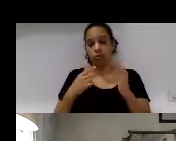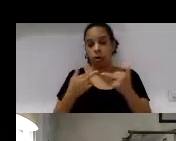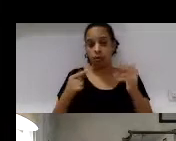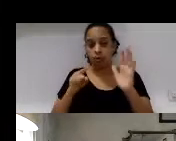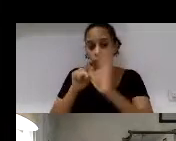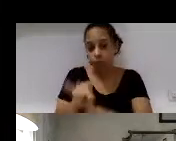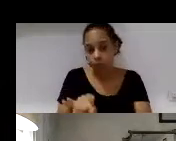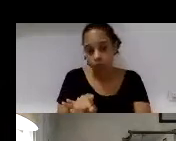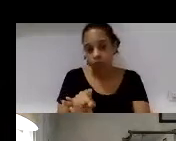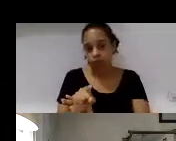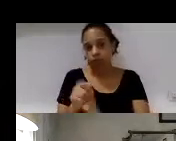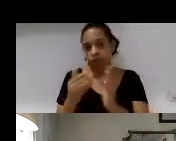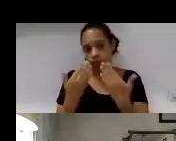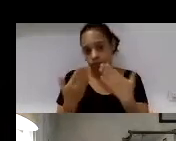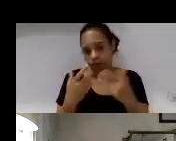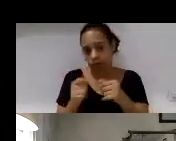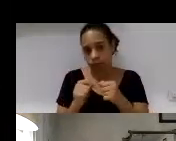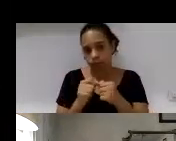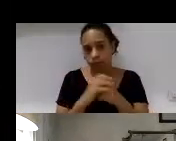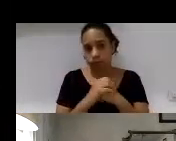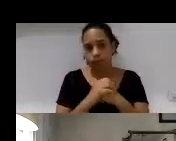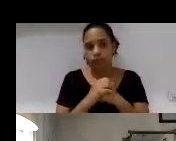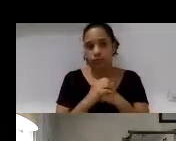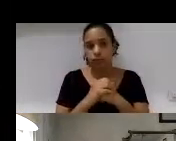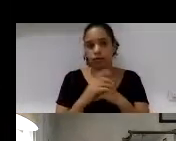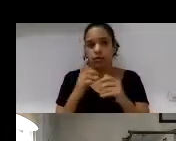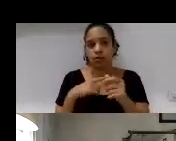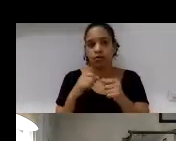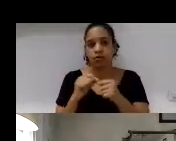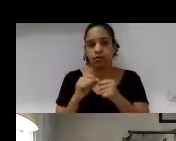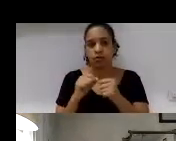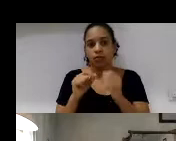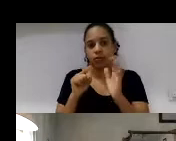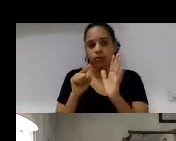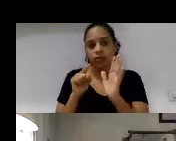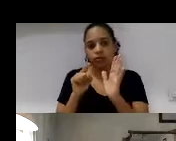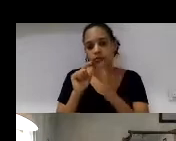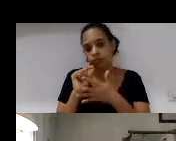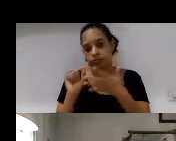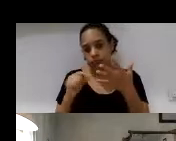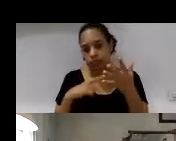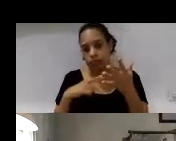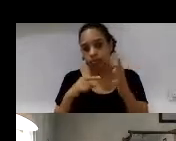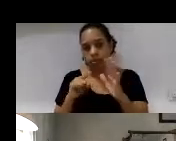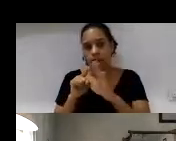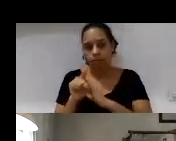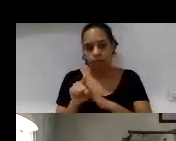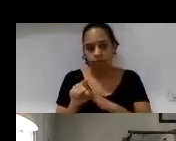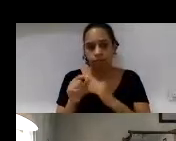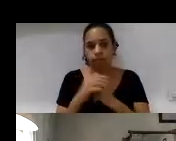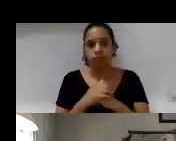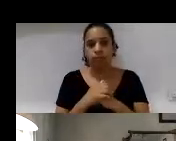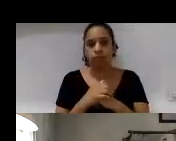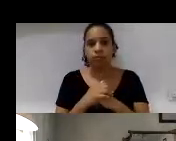let's do so that I need to, let me check. I have the questions people sent us.